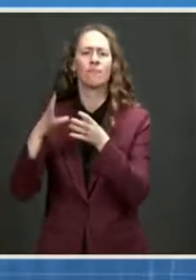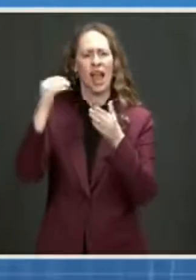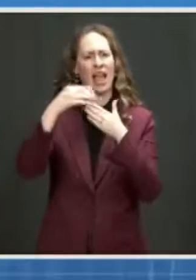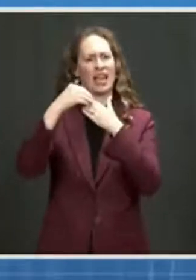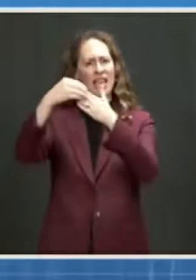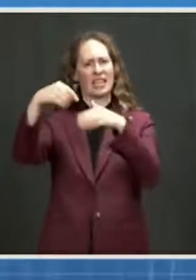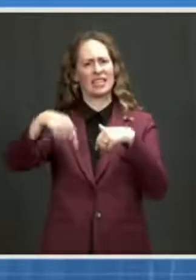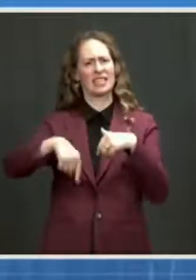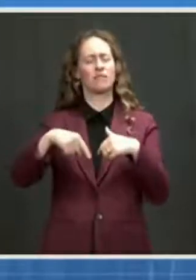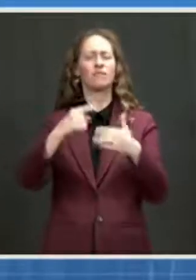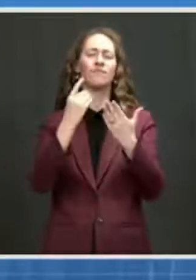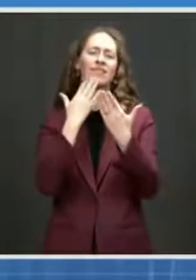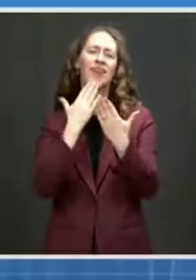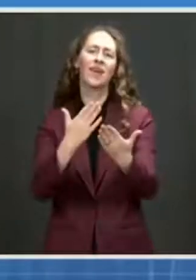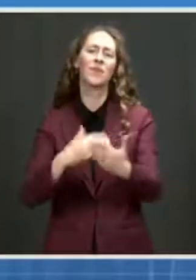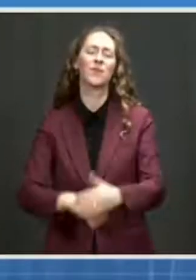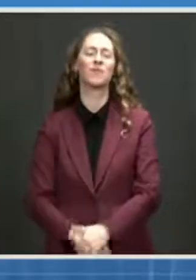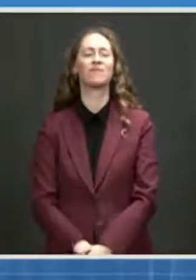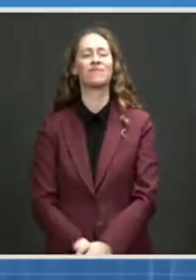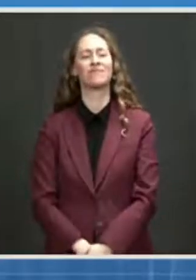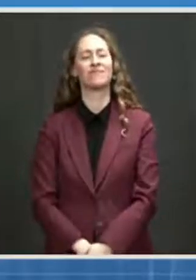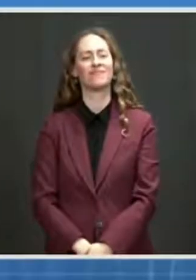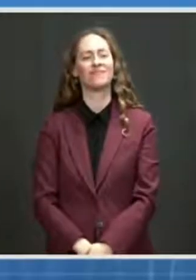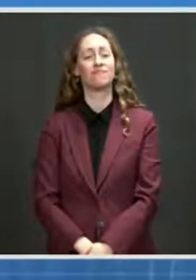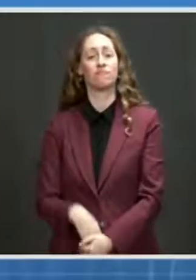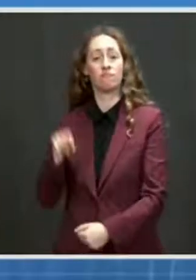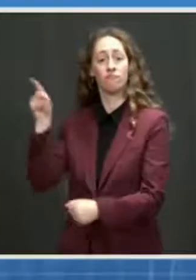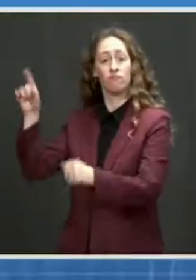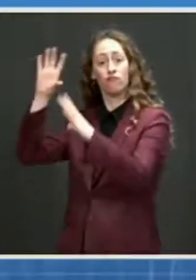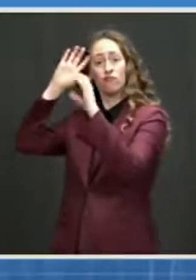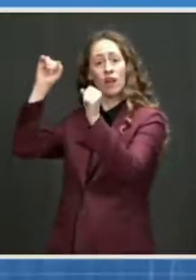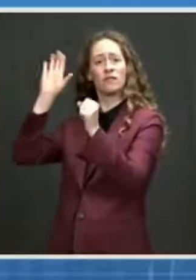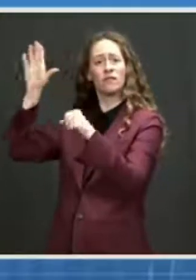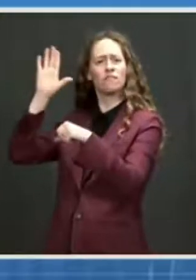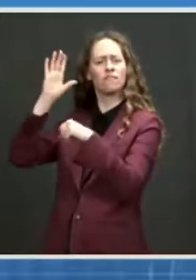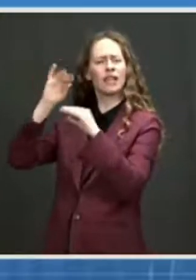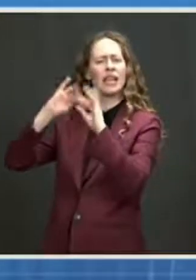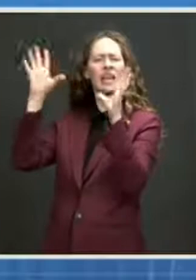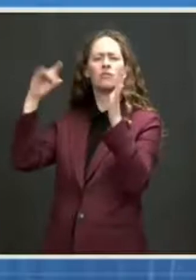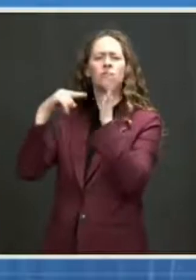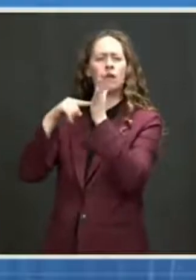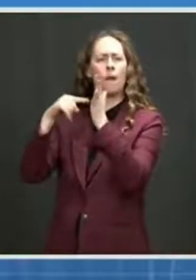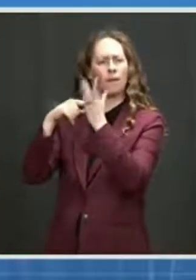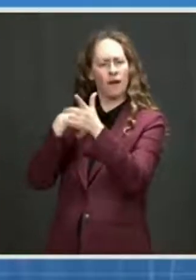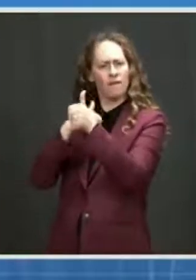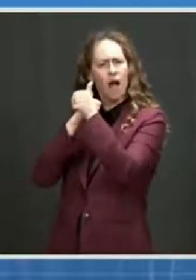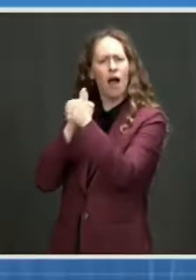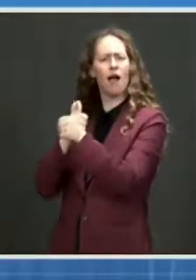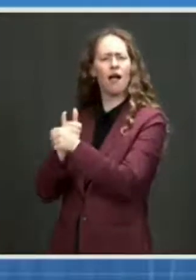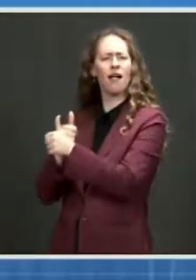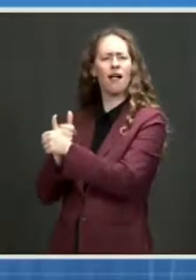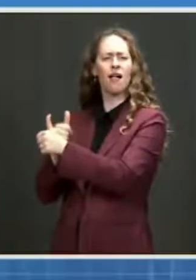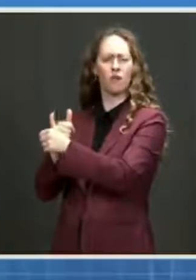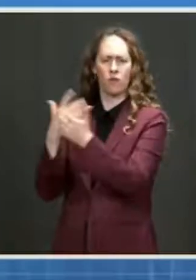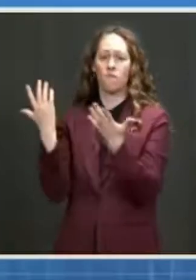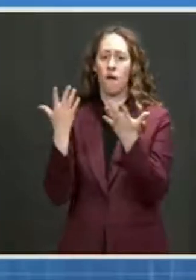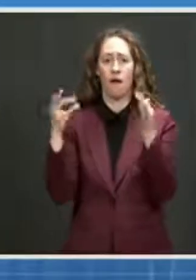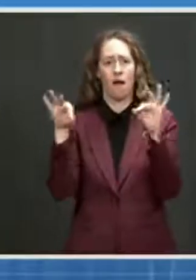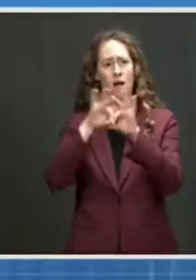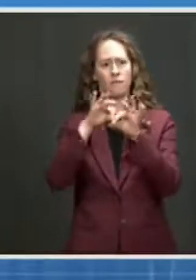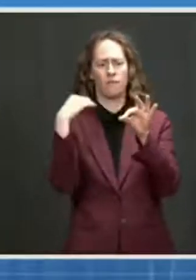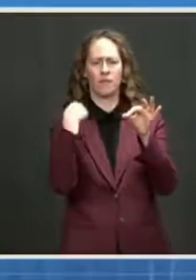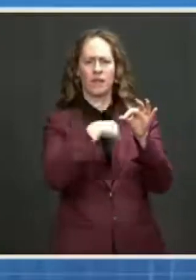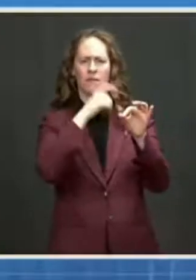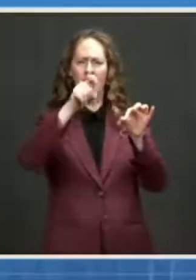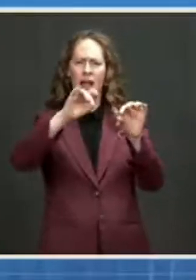President by presenting clear, straight answers to the best of our ability in a view of what we are seeing, whether the